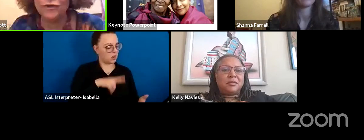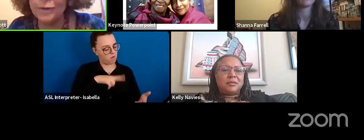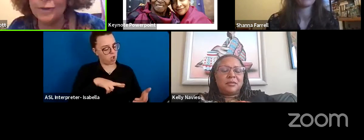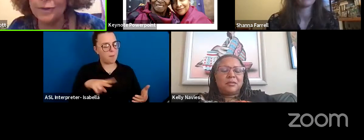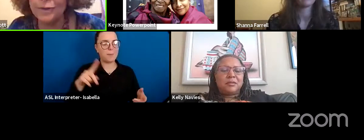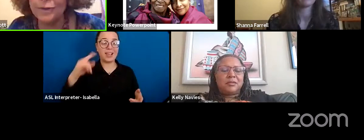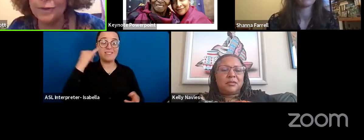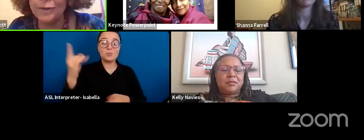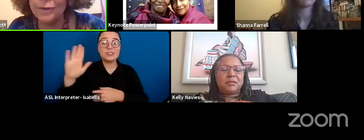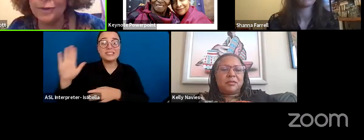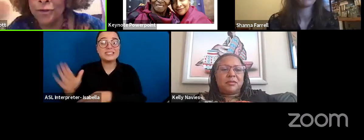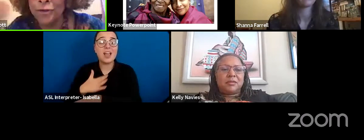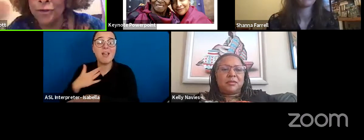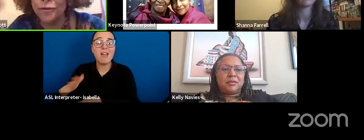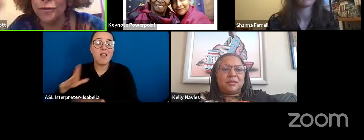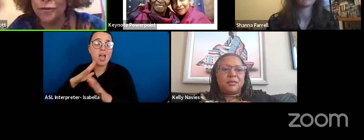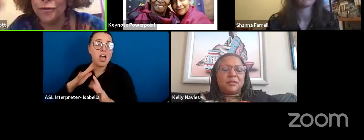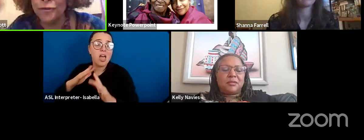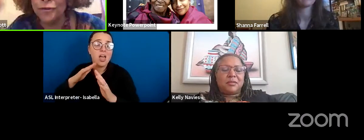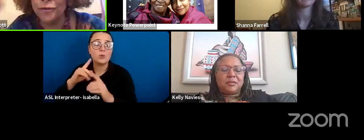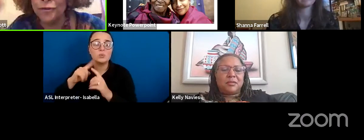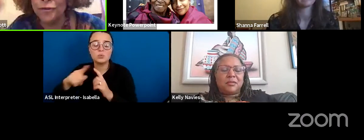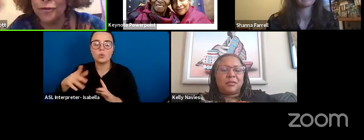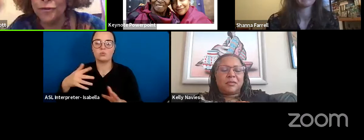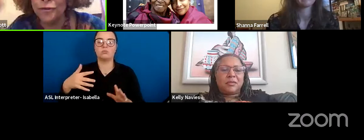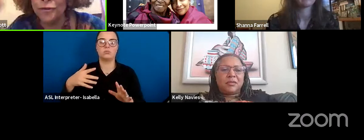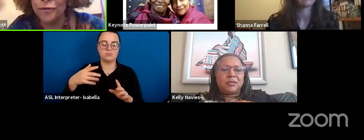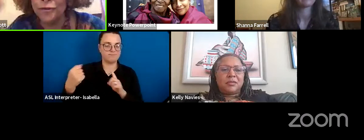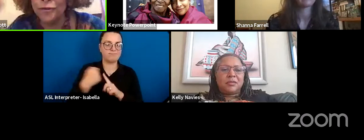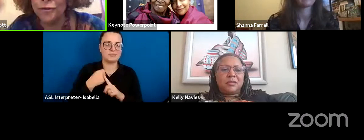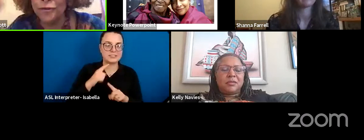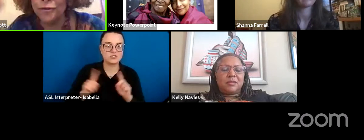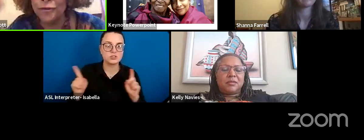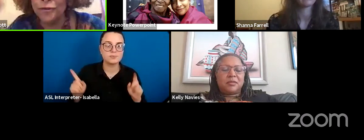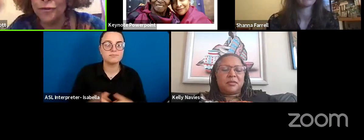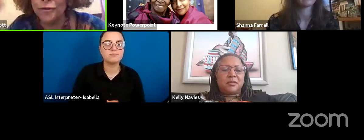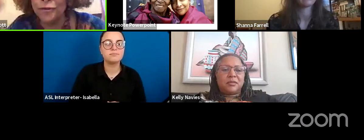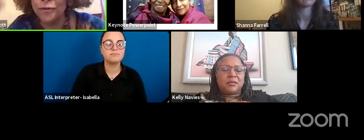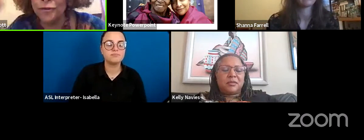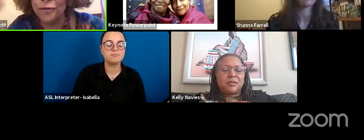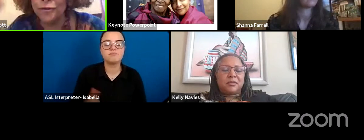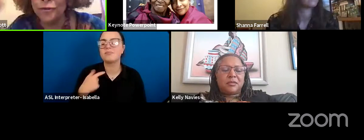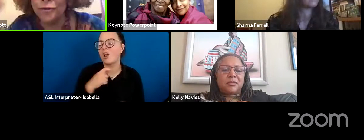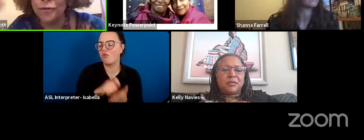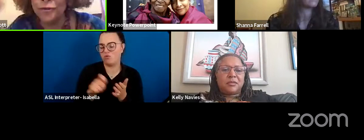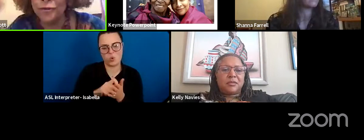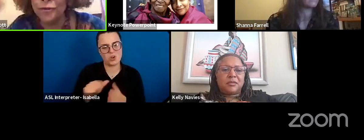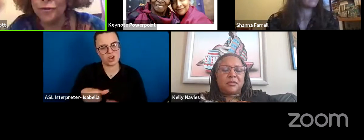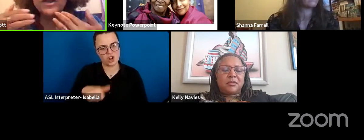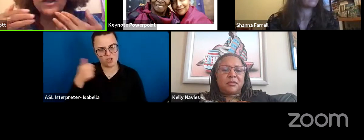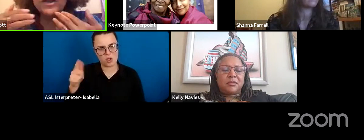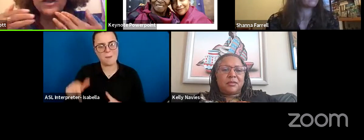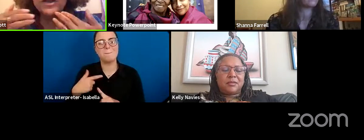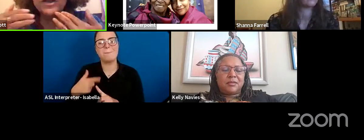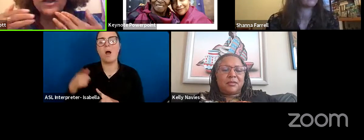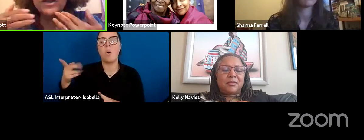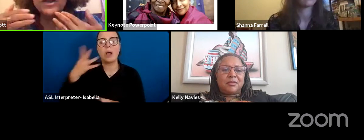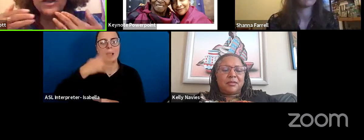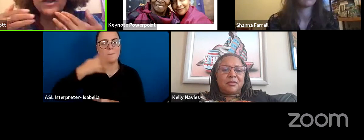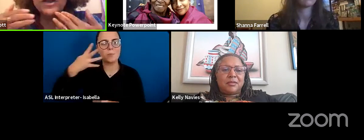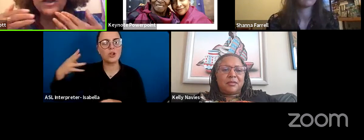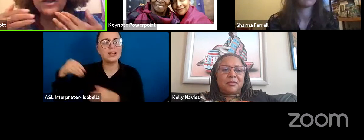it to you, I wrote another one about being an immigrant in Russia in the